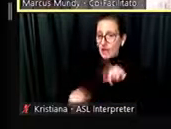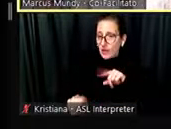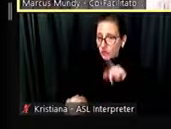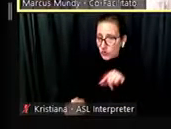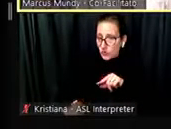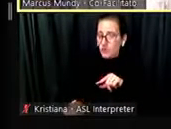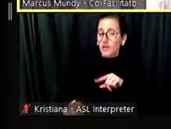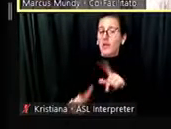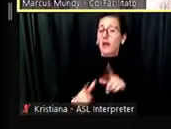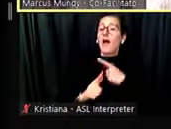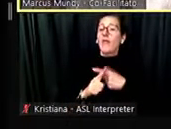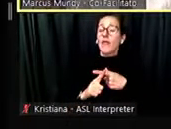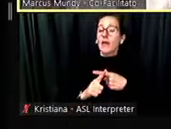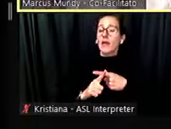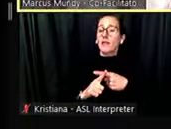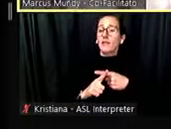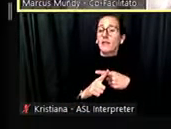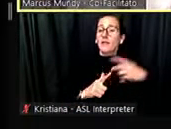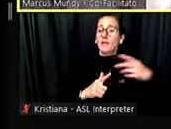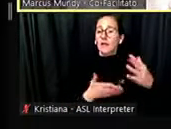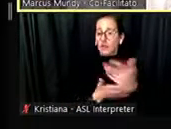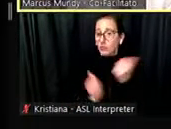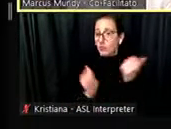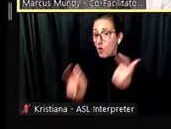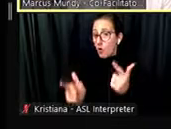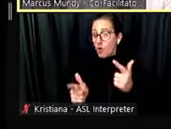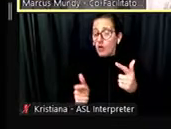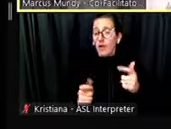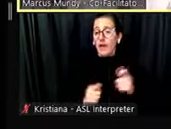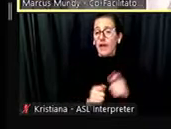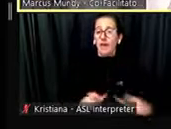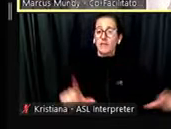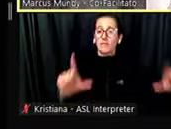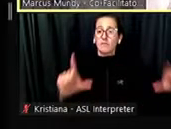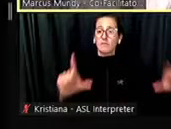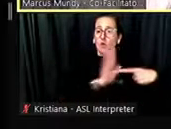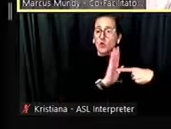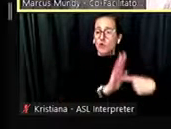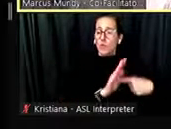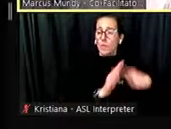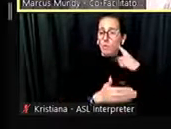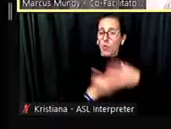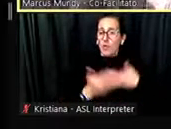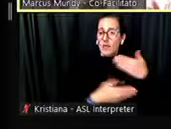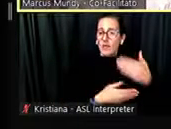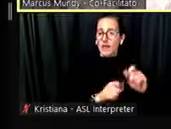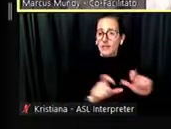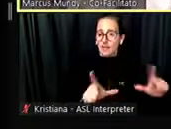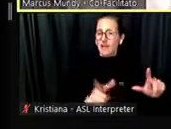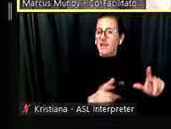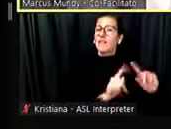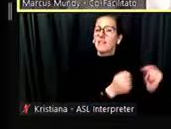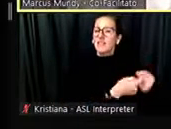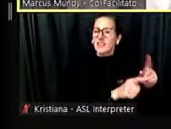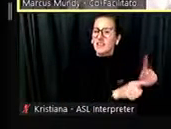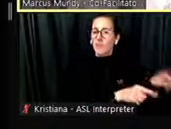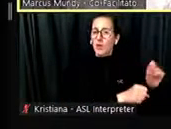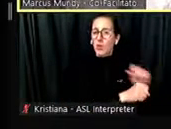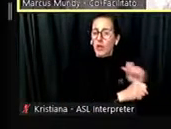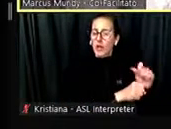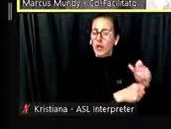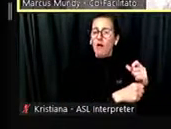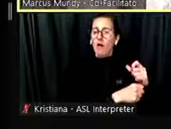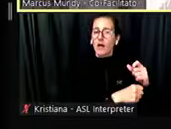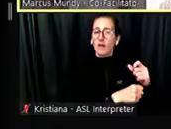our next slide for discussion. But while the team is compiling that, I wanted to open it up again for our